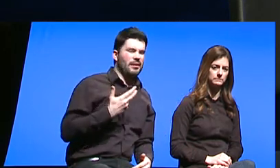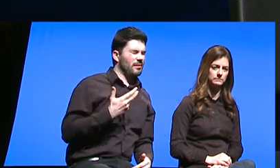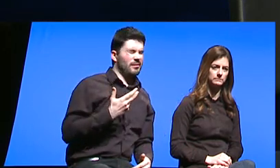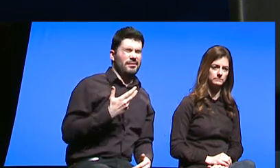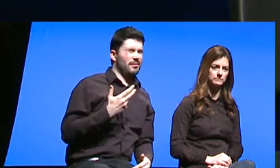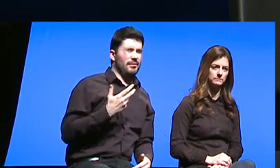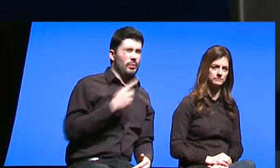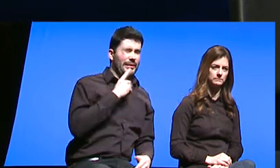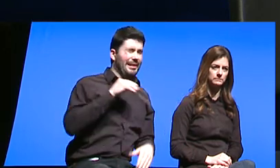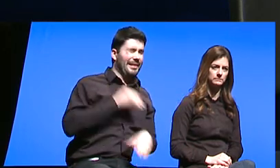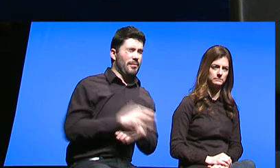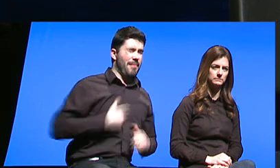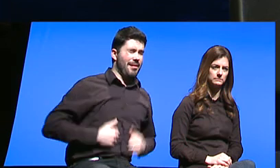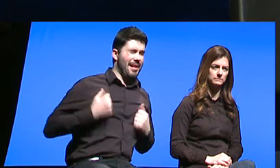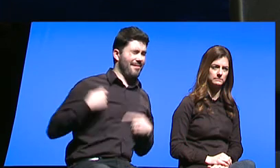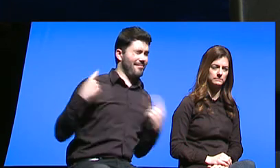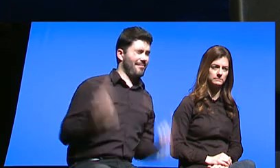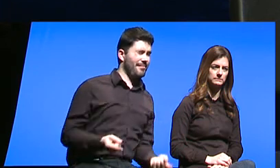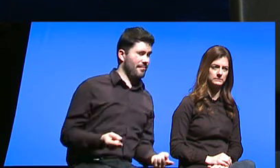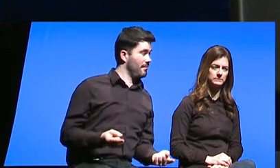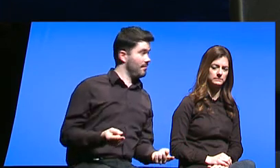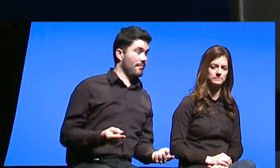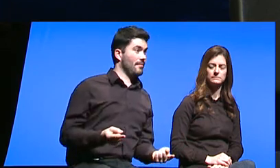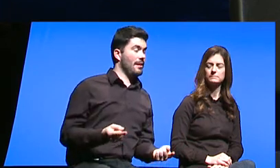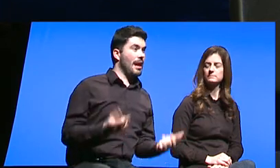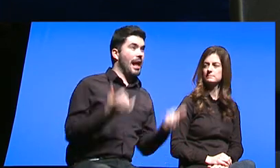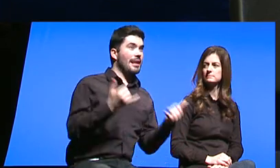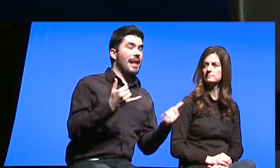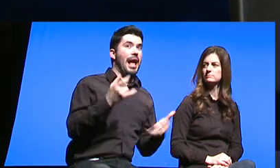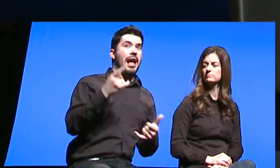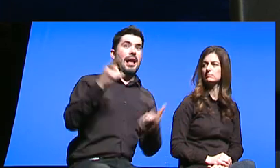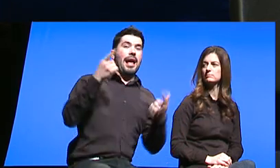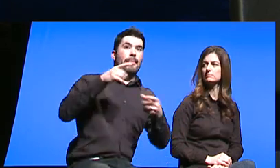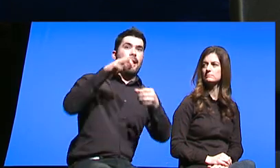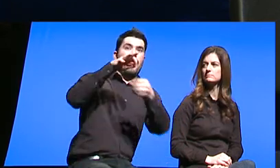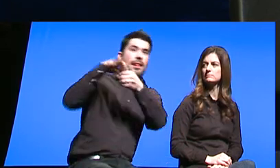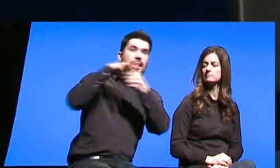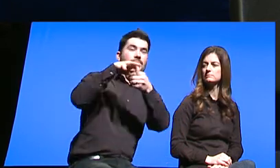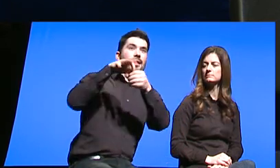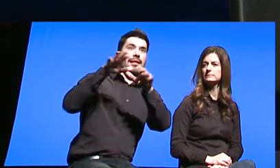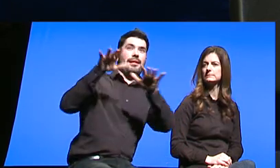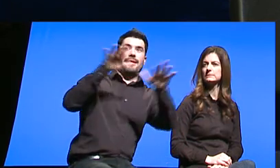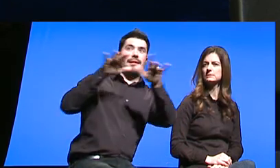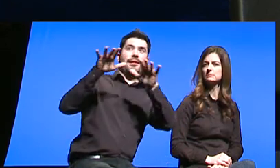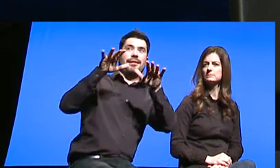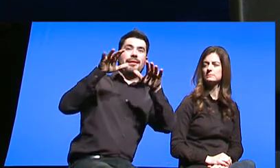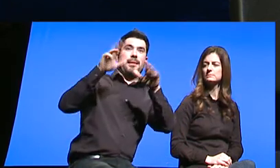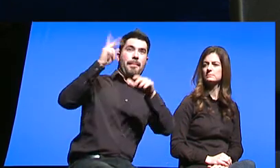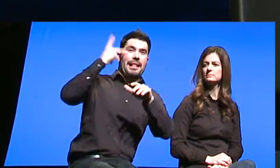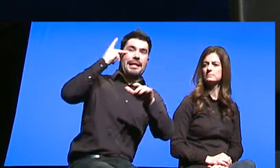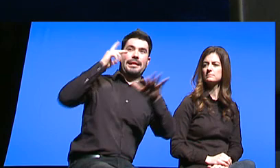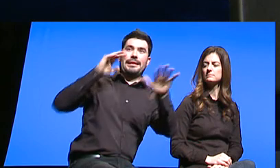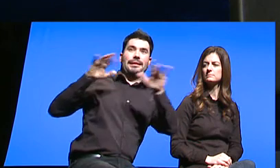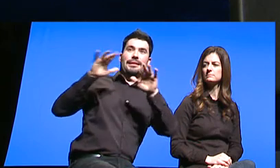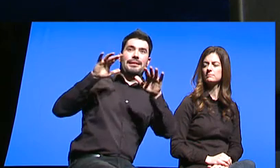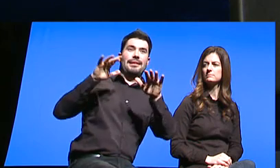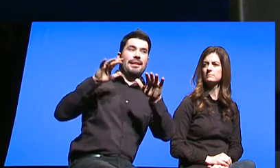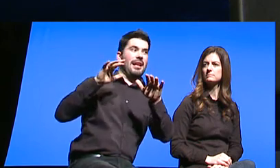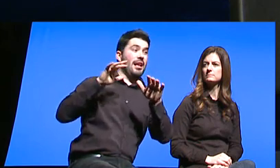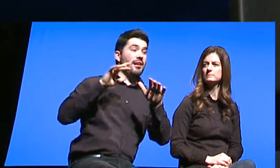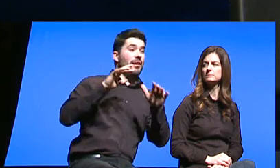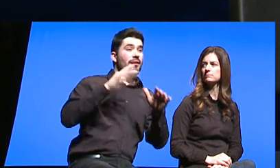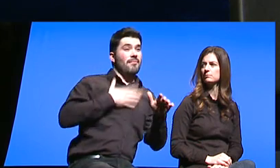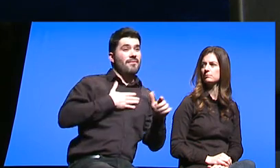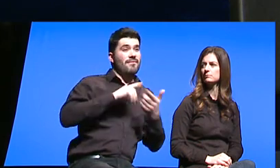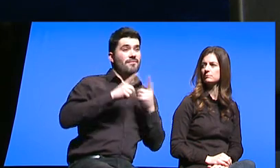point now. And now what's going on with, you know, the elections and the political climate, and also, you know, I was in France, and I have friends